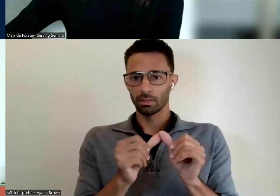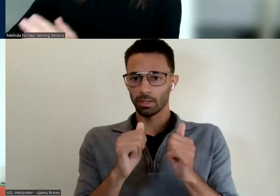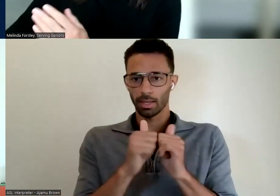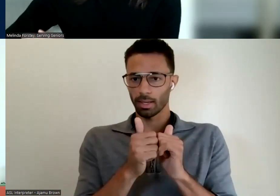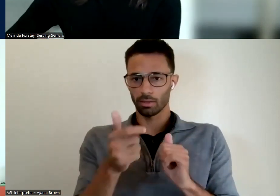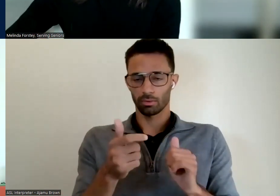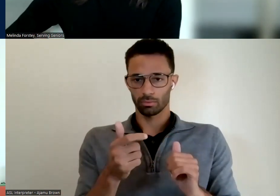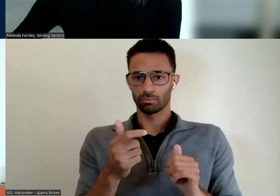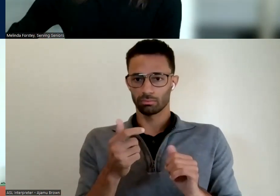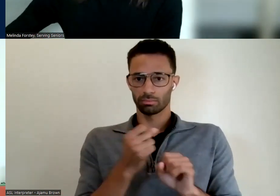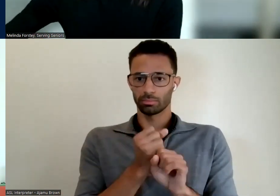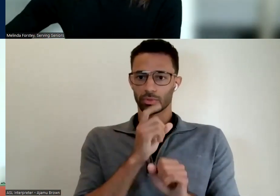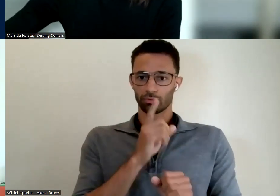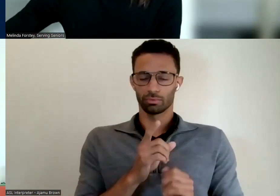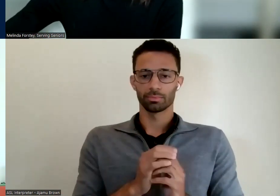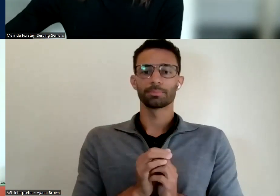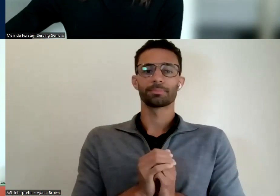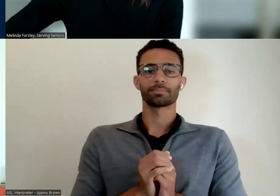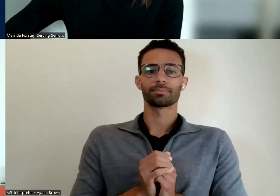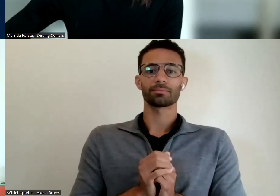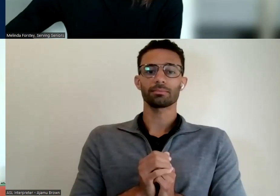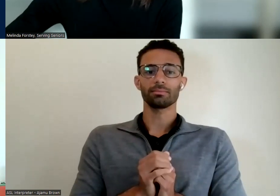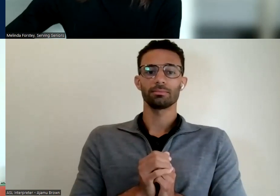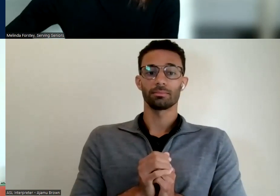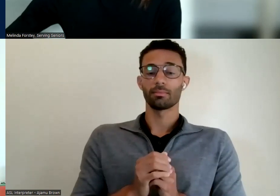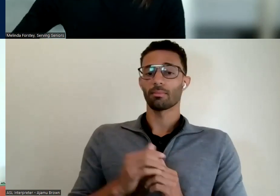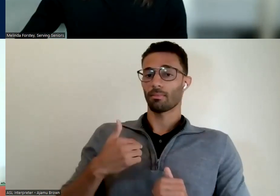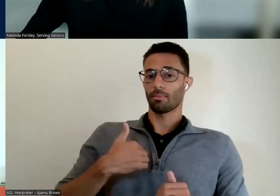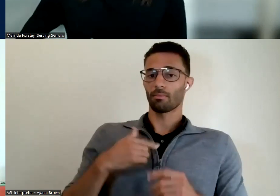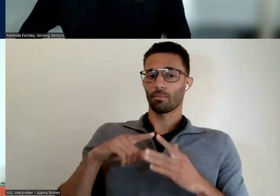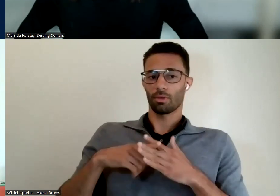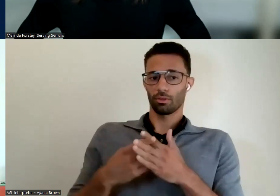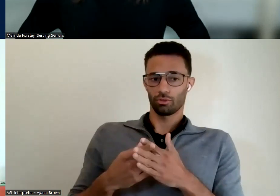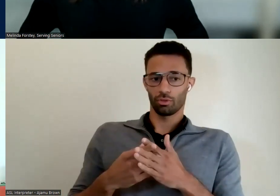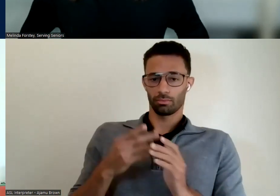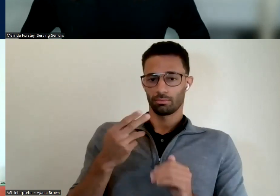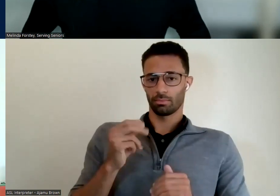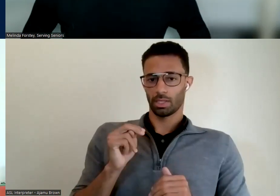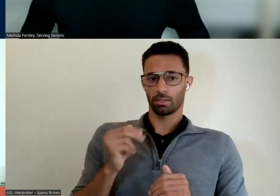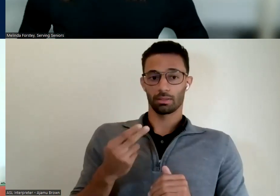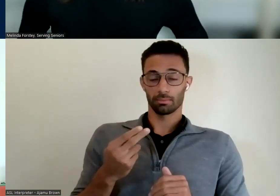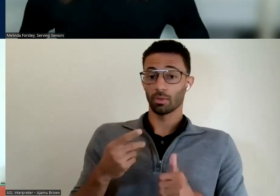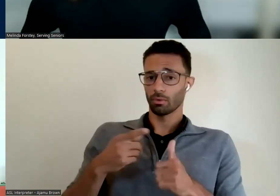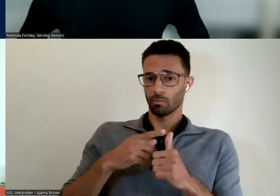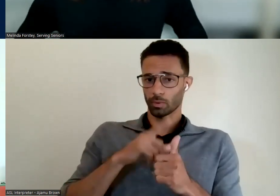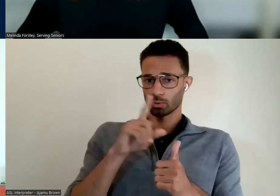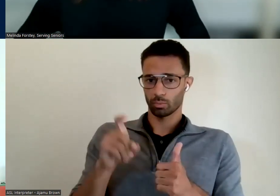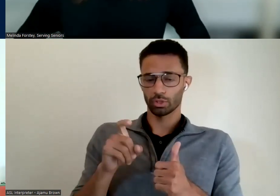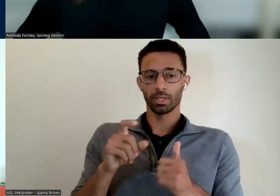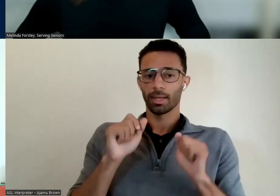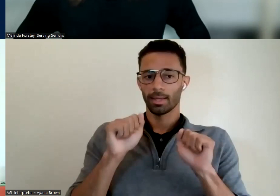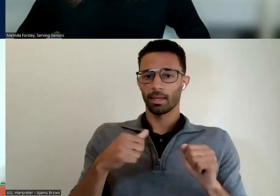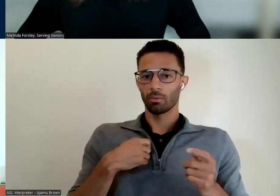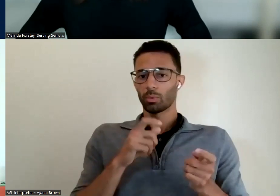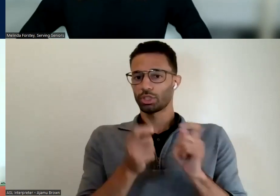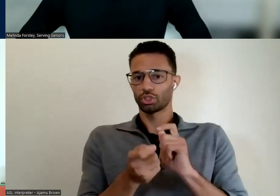I'm happy to start, Melinda, because I think Sure. I'll be short. So the first question is, we change the amount?